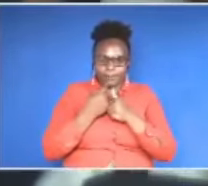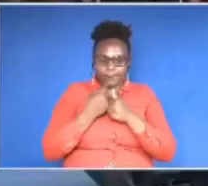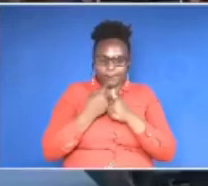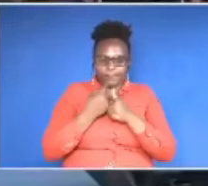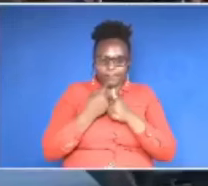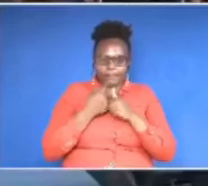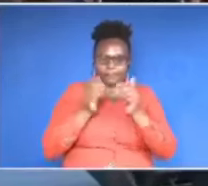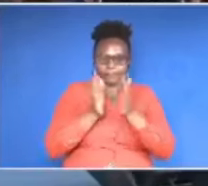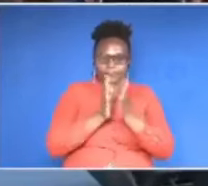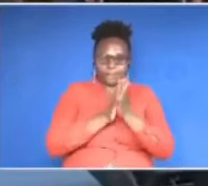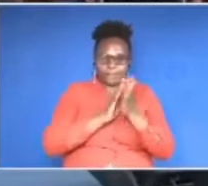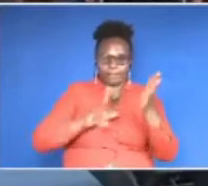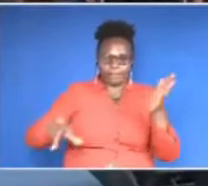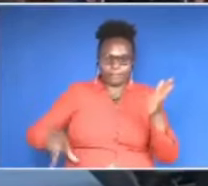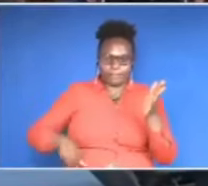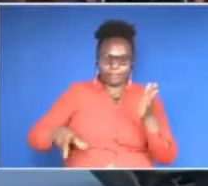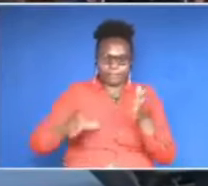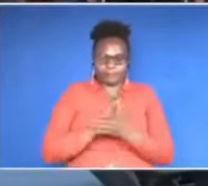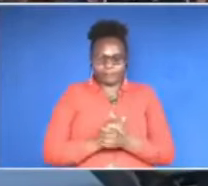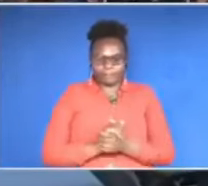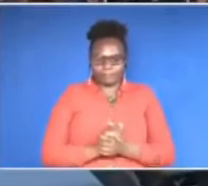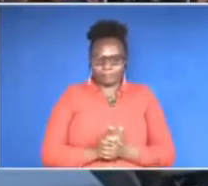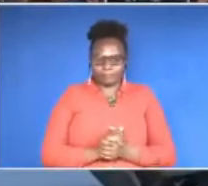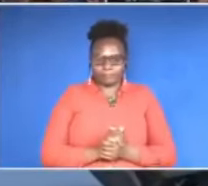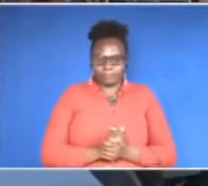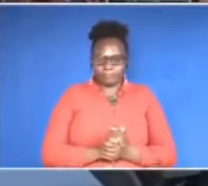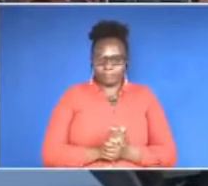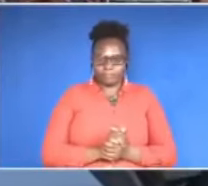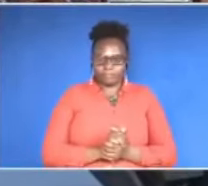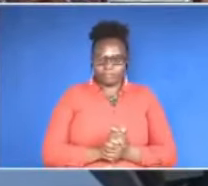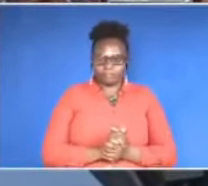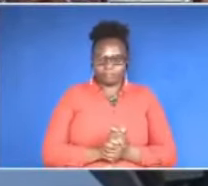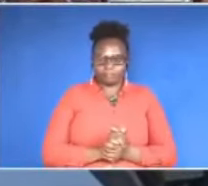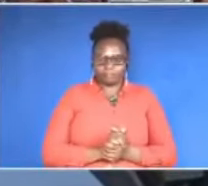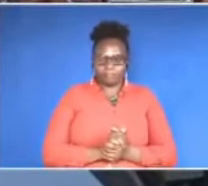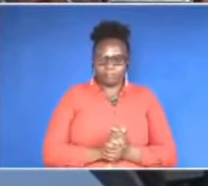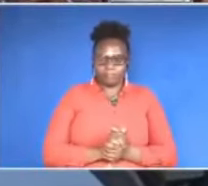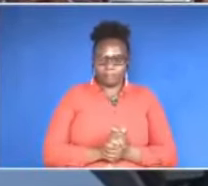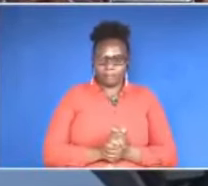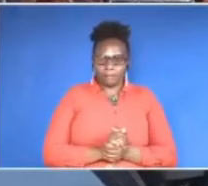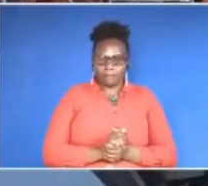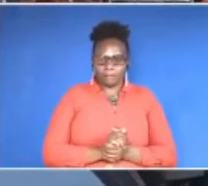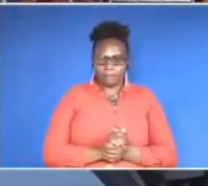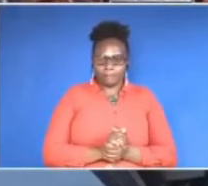Praise the Lord. Bwana asifiwe. Okay, I also want to